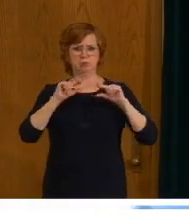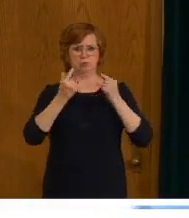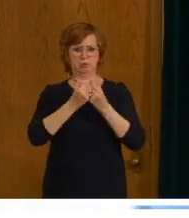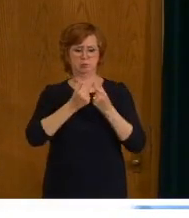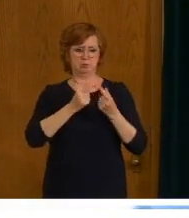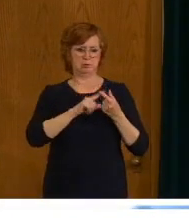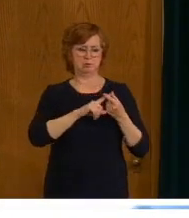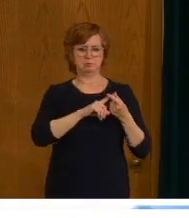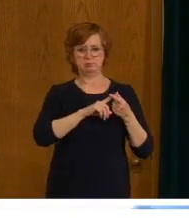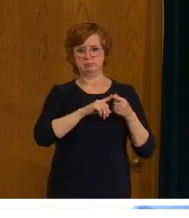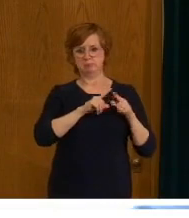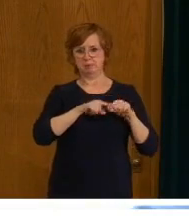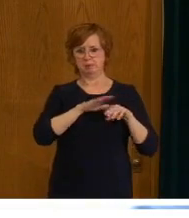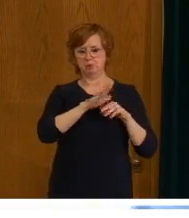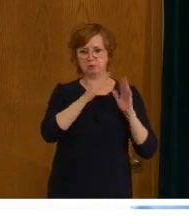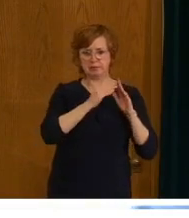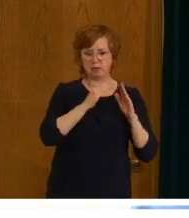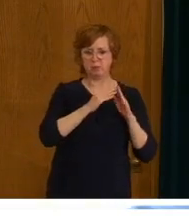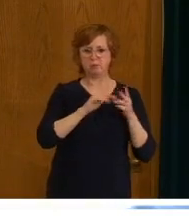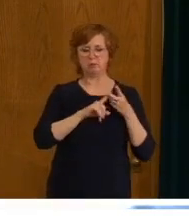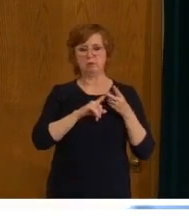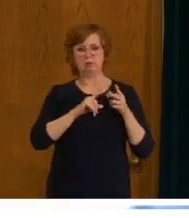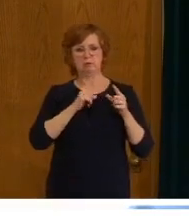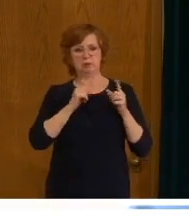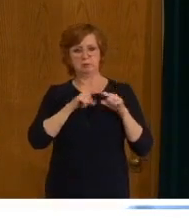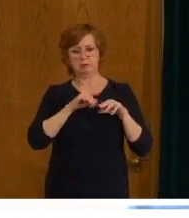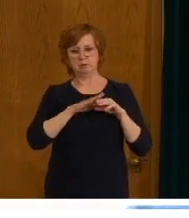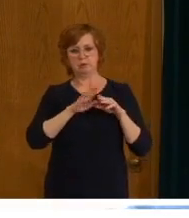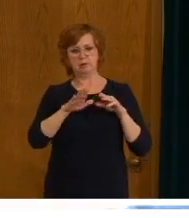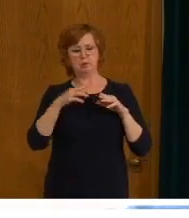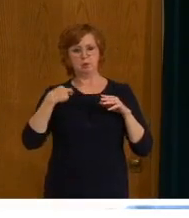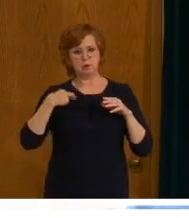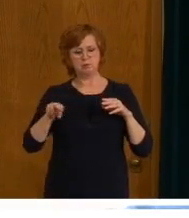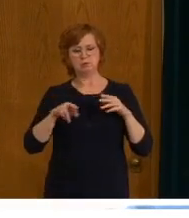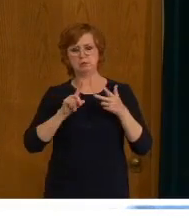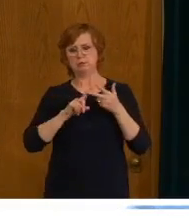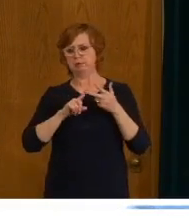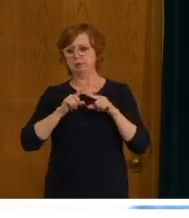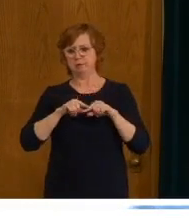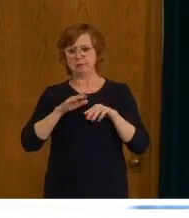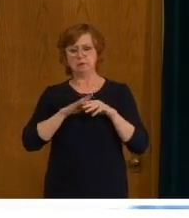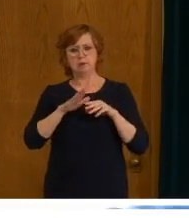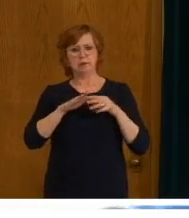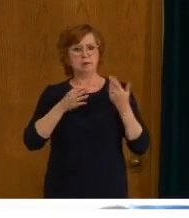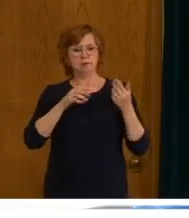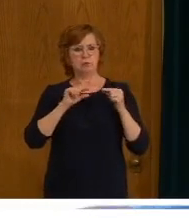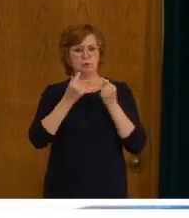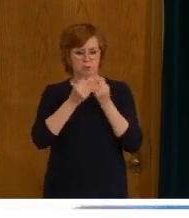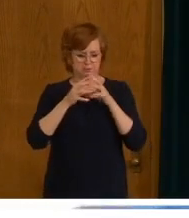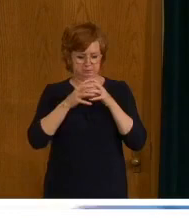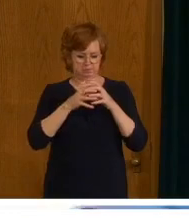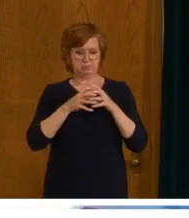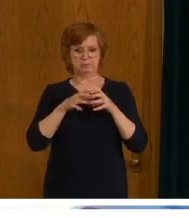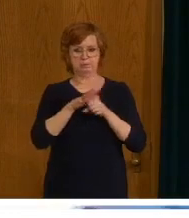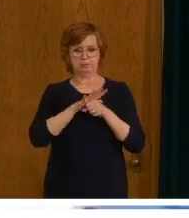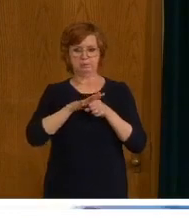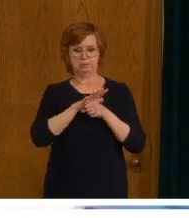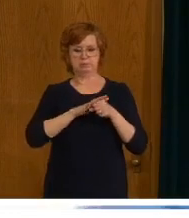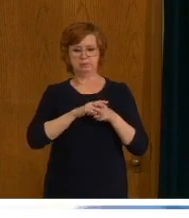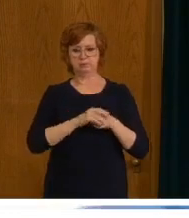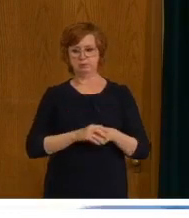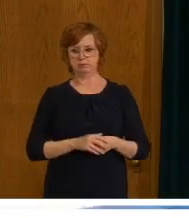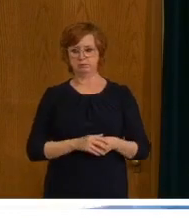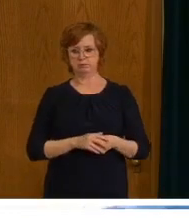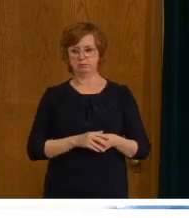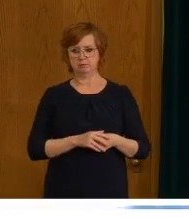may be ethnocultural, faith-based, where pockets of unvaccinated people may socialize more with